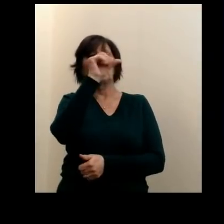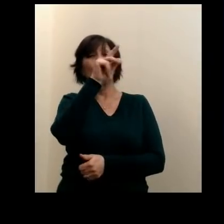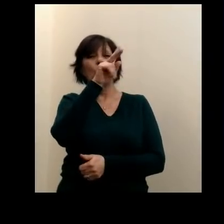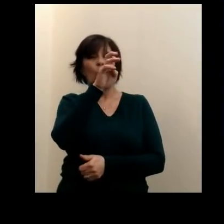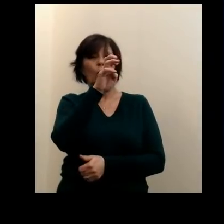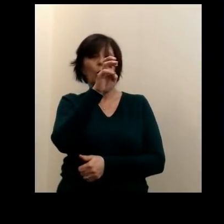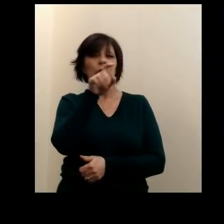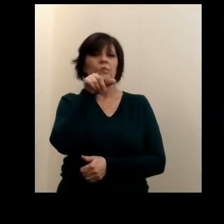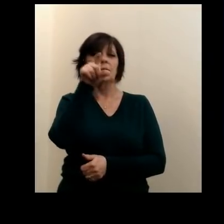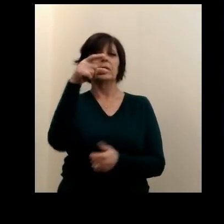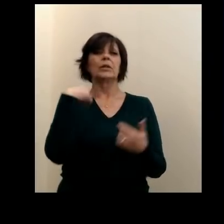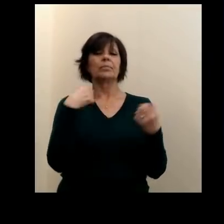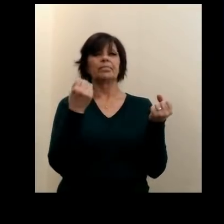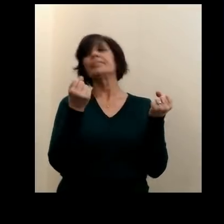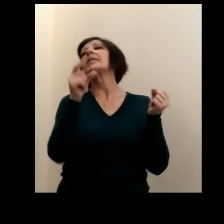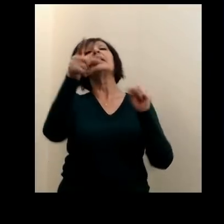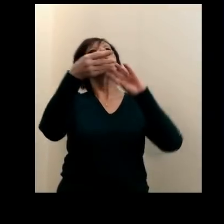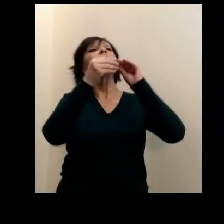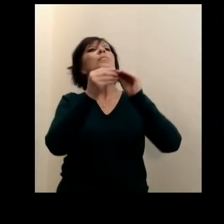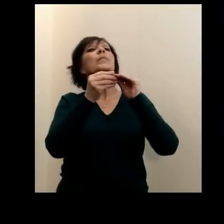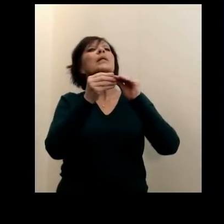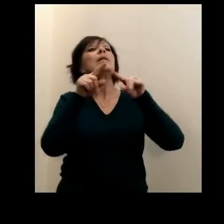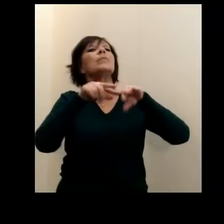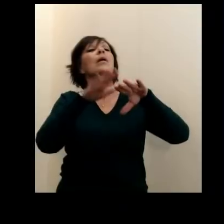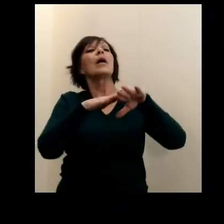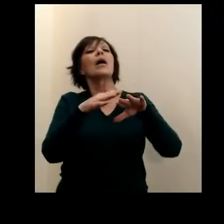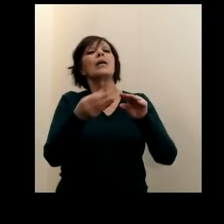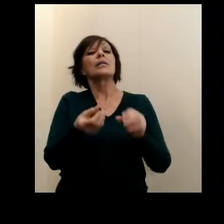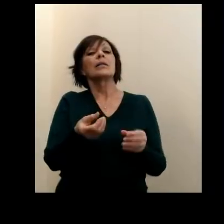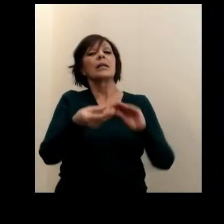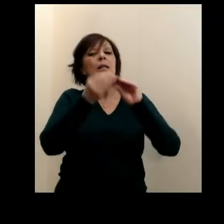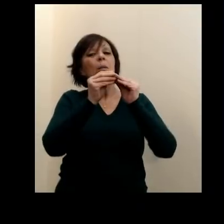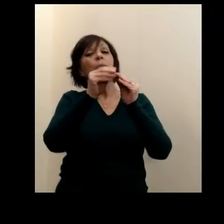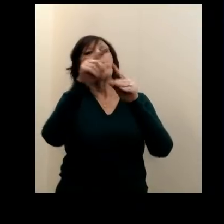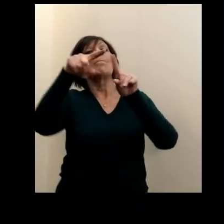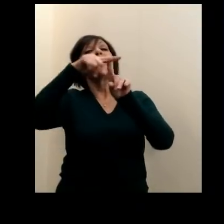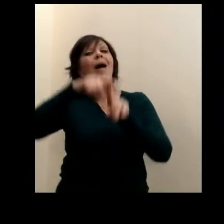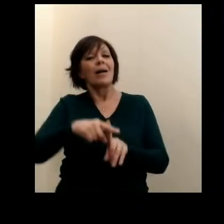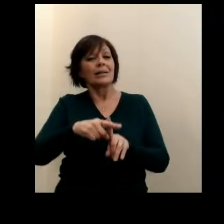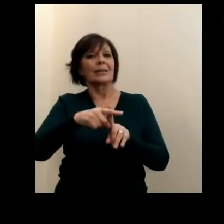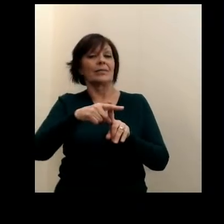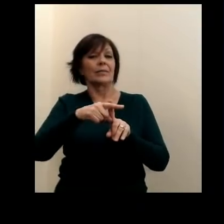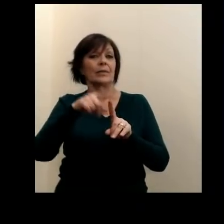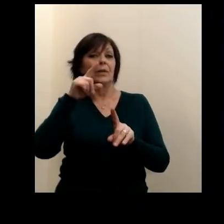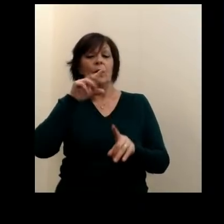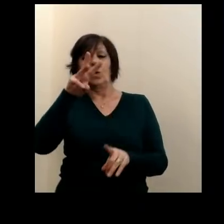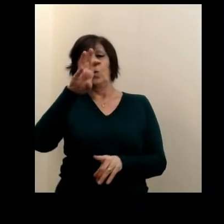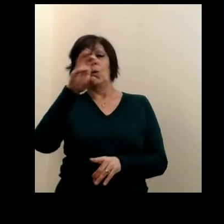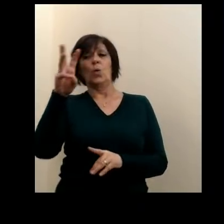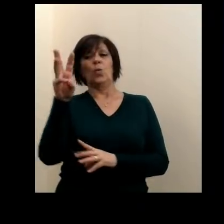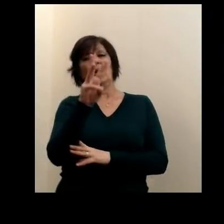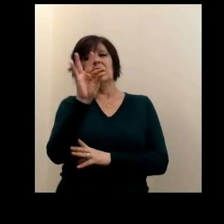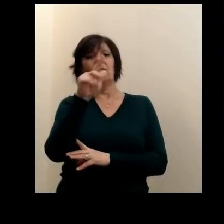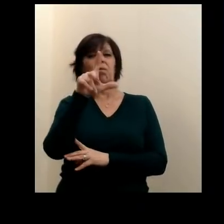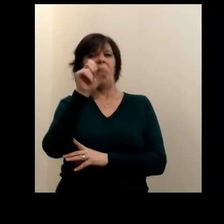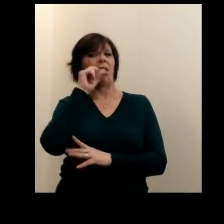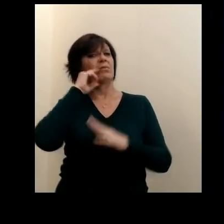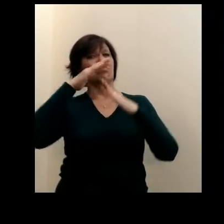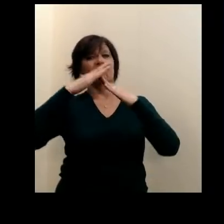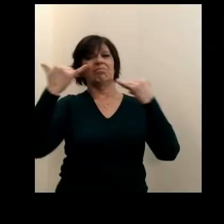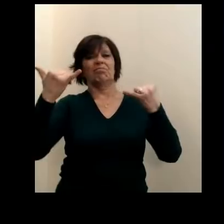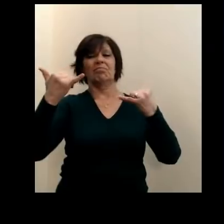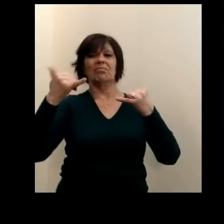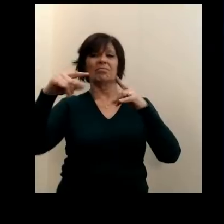it in a number based on the percent positives for those zip codes, with West Falls leading with a